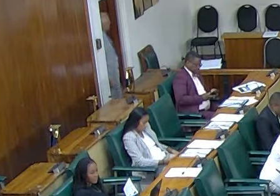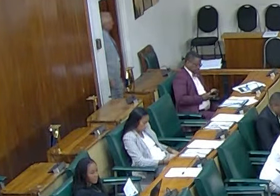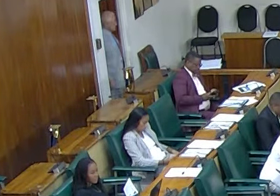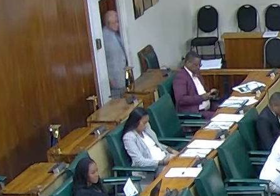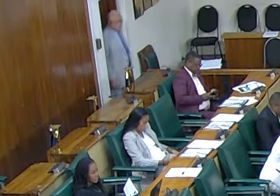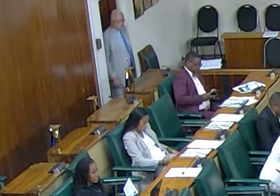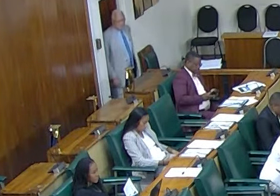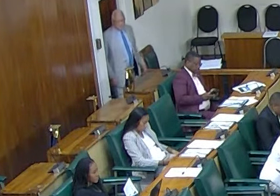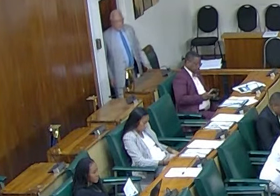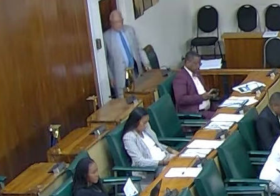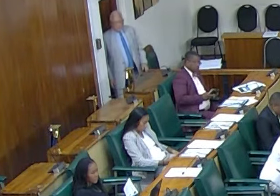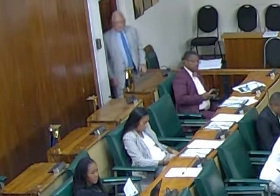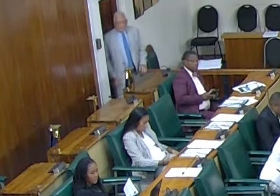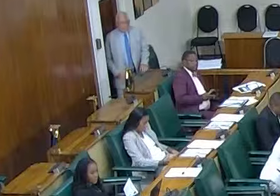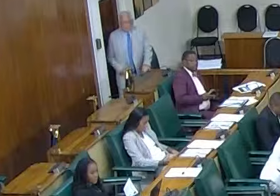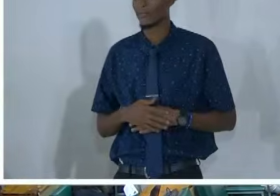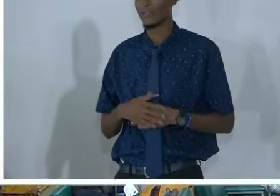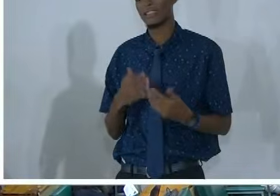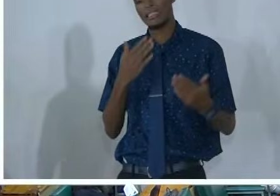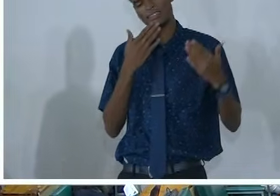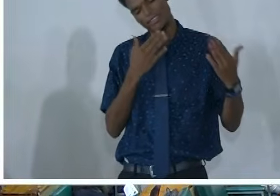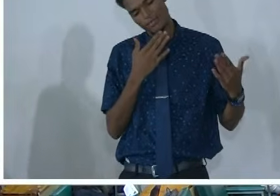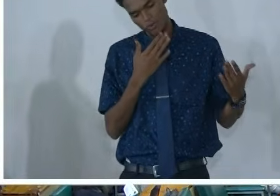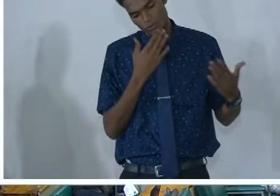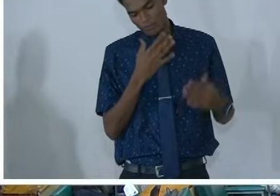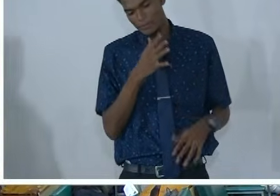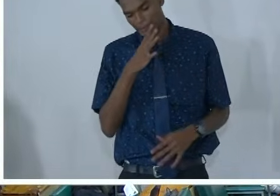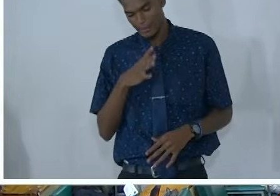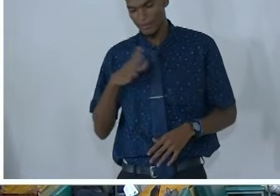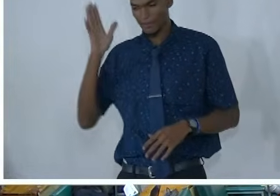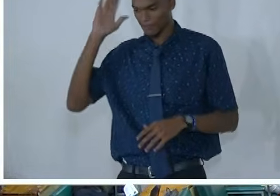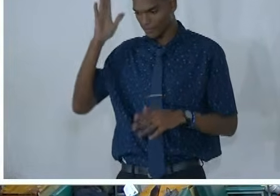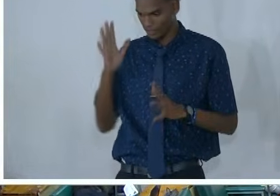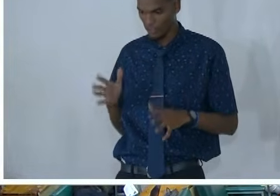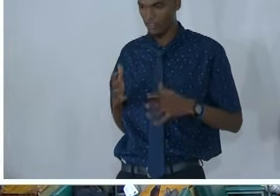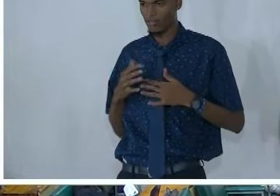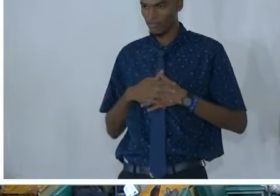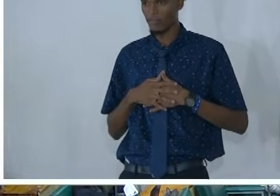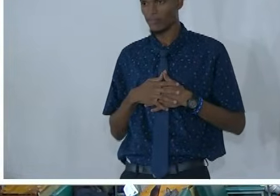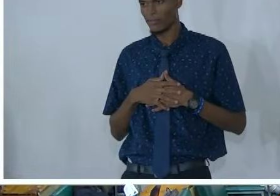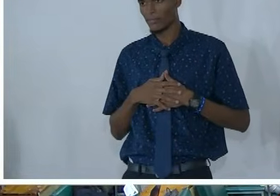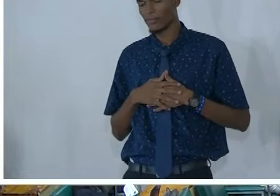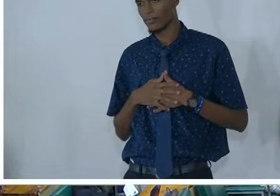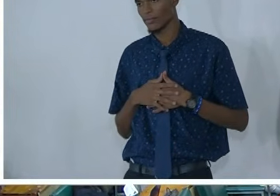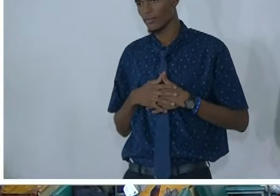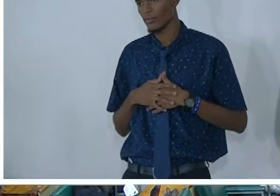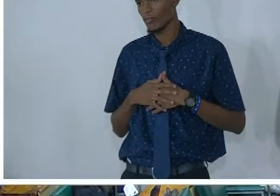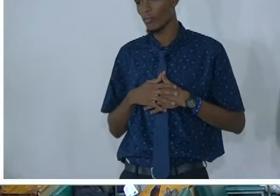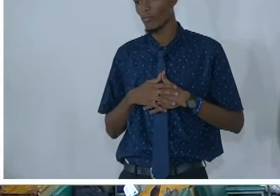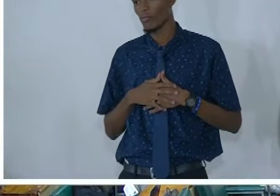Thank you, Madam Speaker. And let me